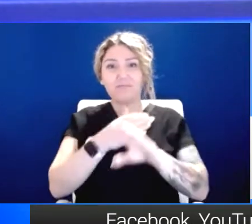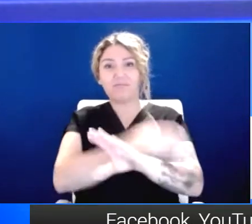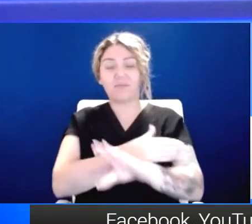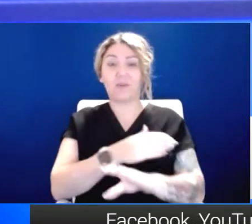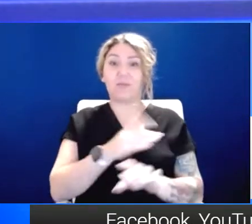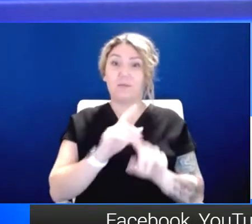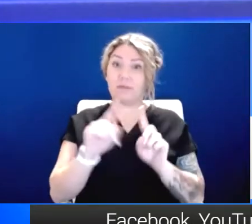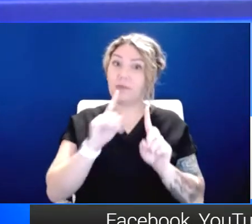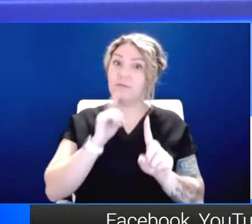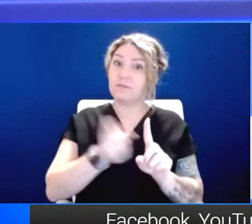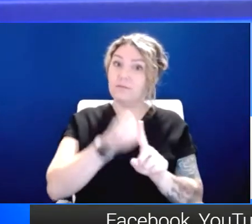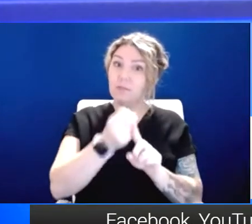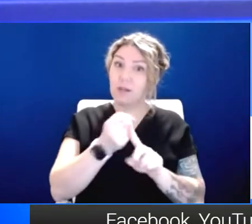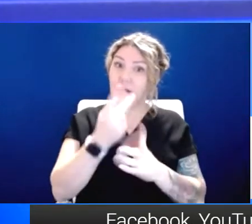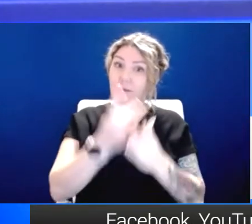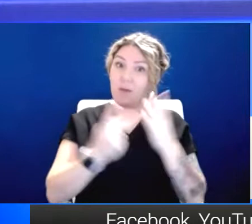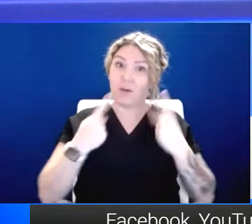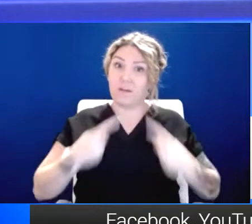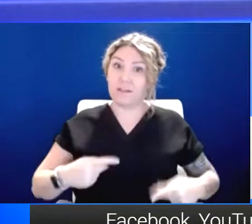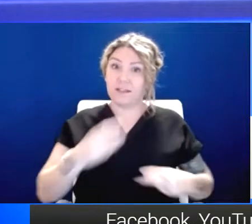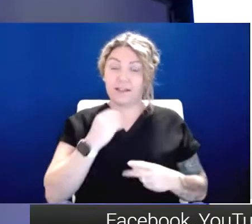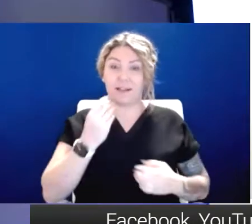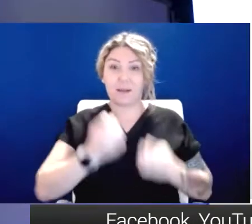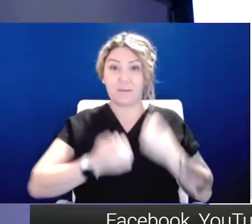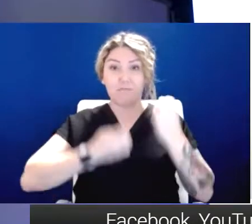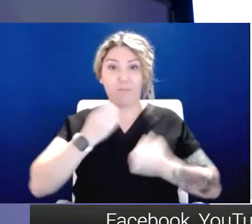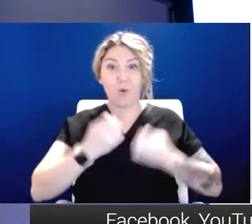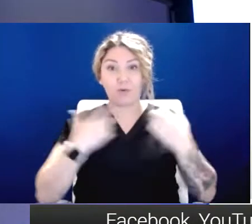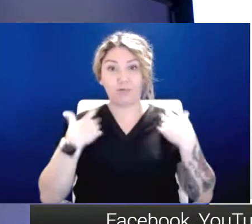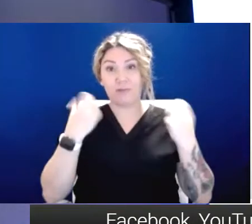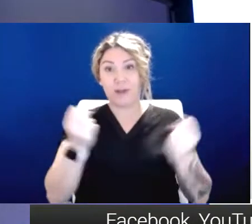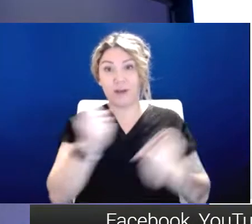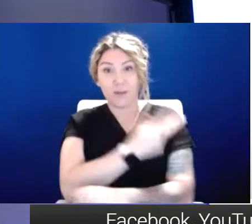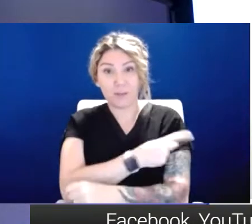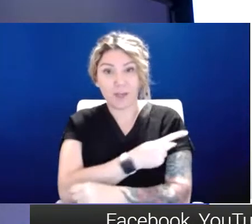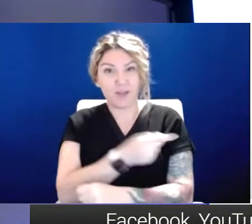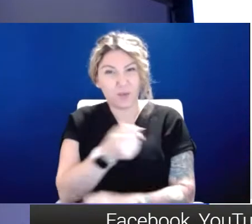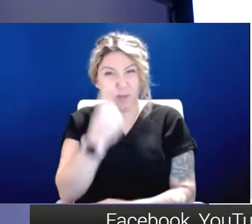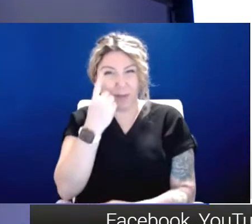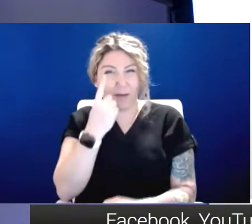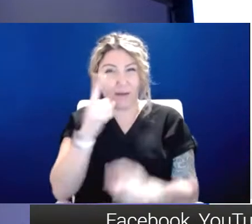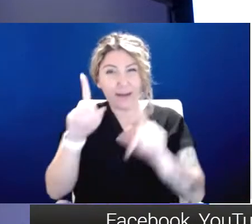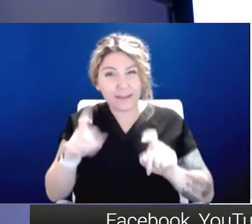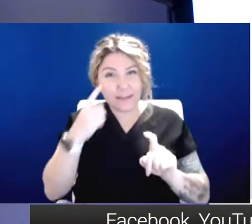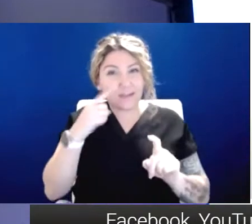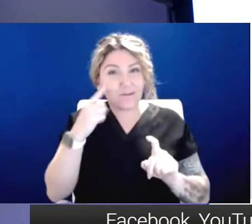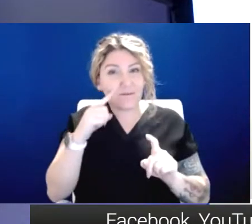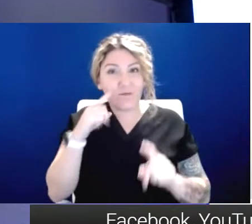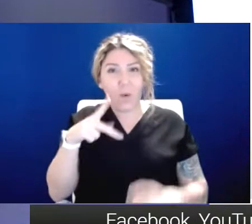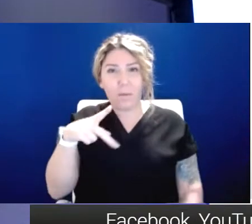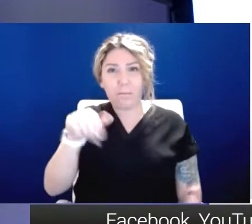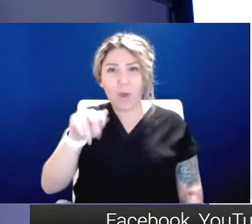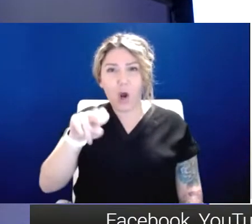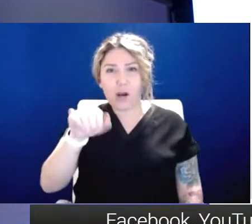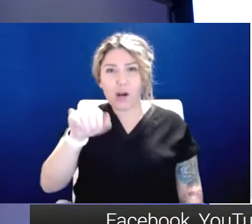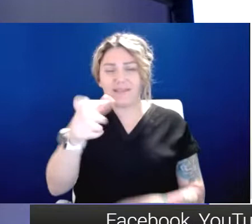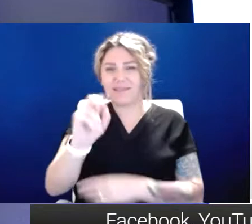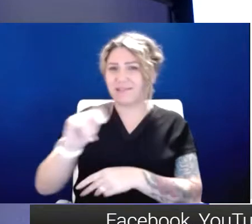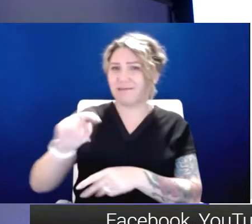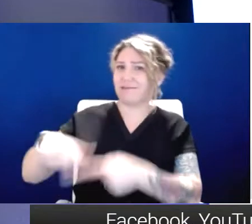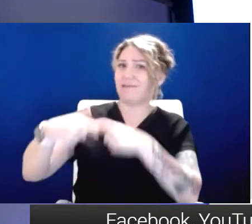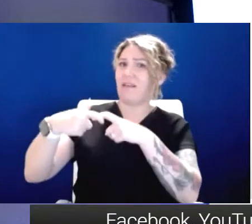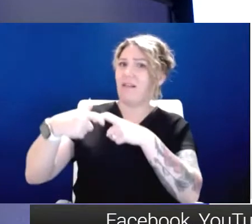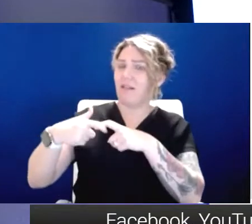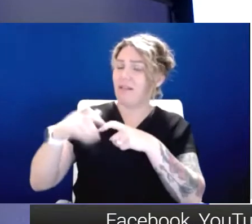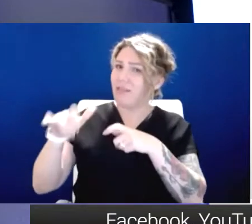both physical and emotional health of our patients. Do you think people getting tested for Parkinson's were held off? Did that delay any